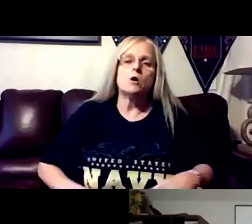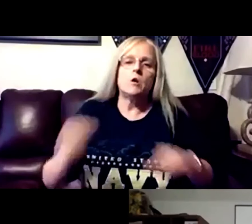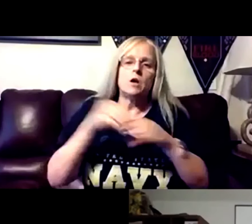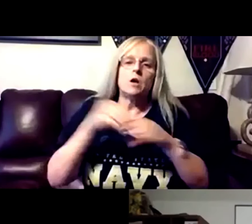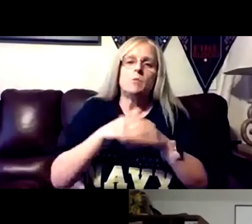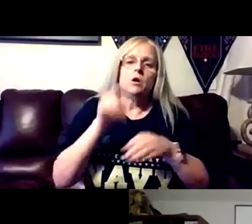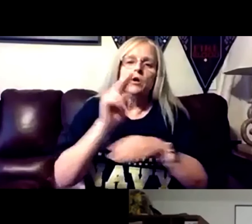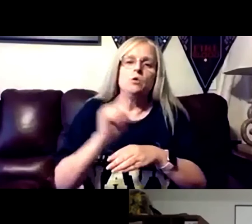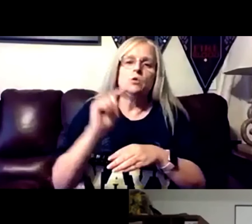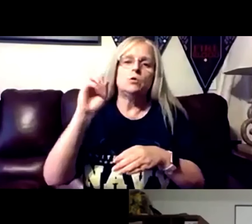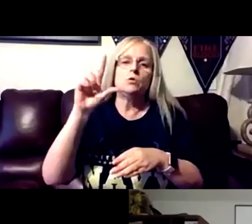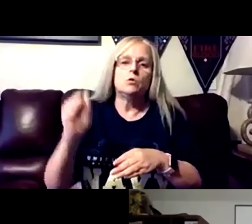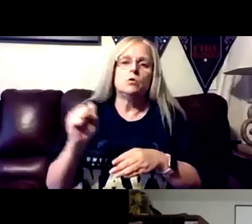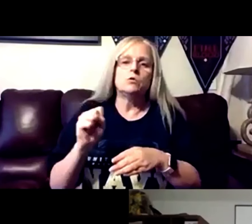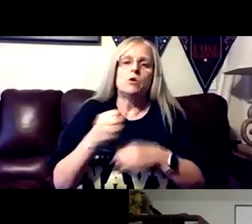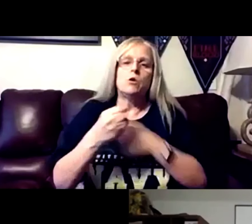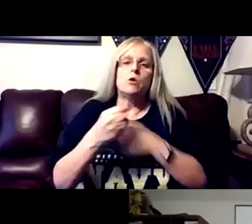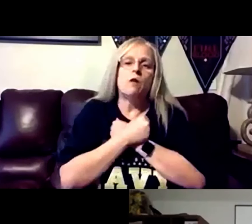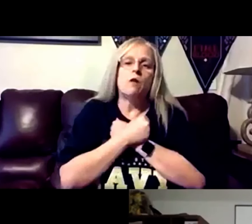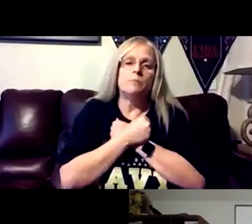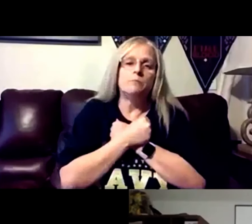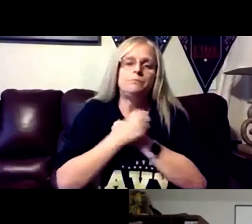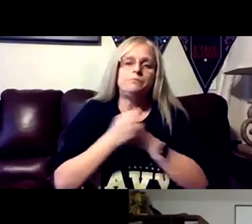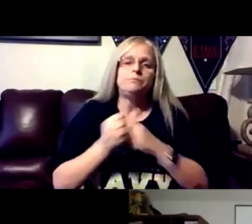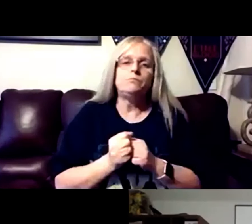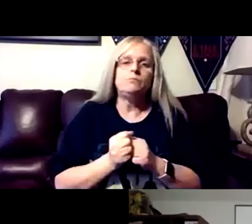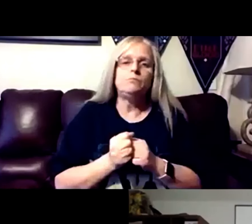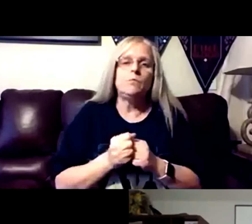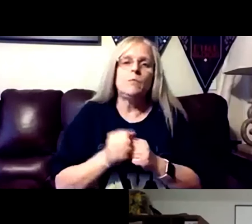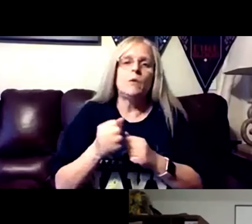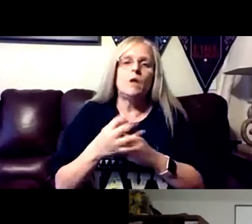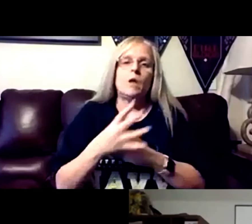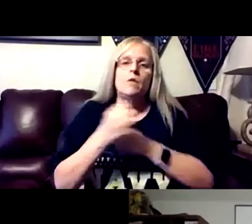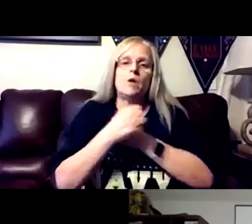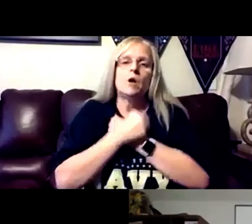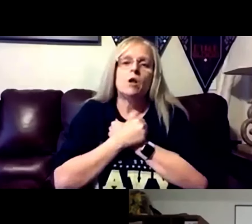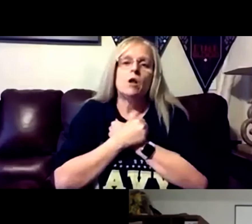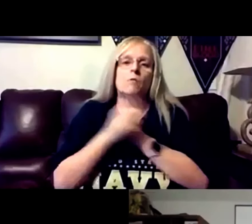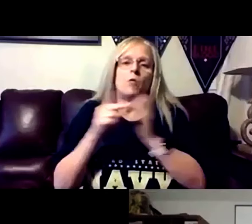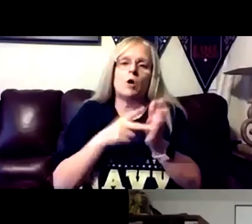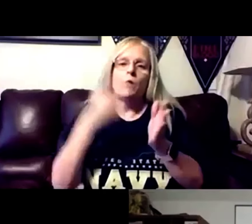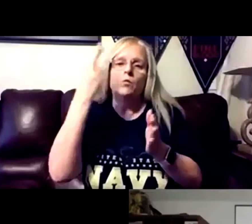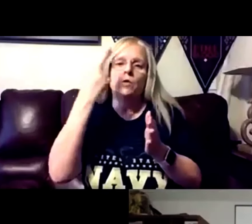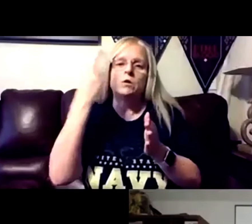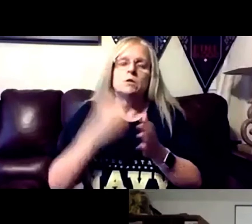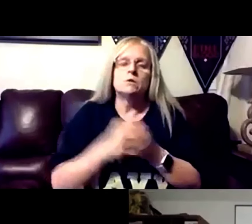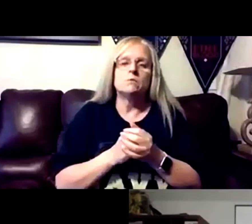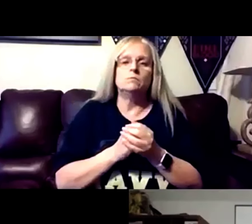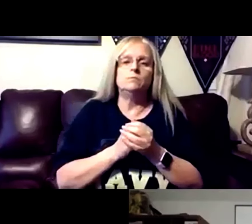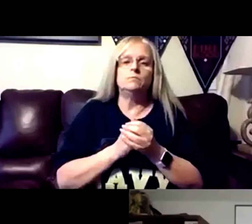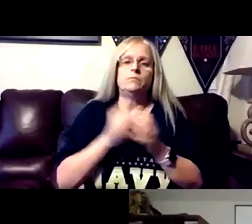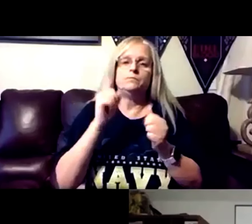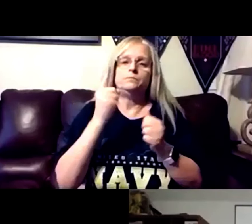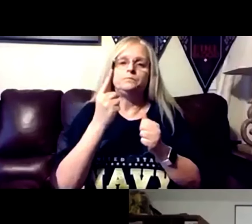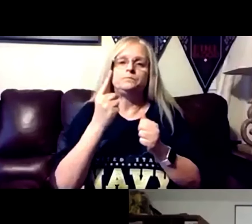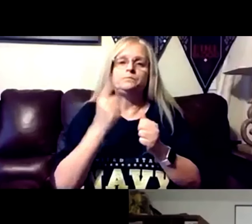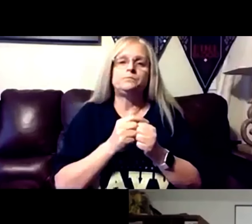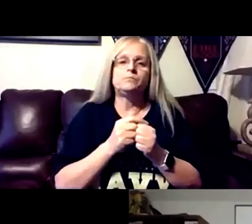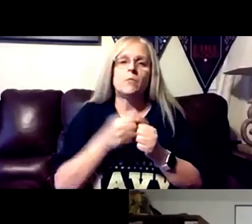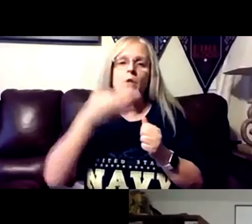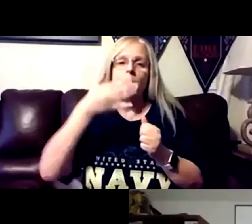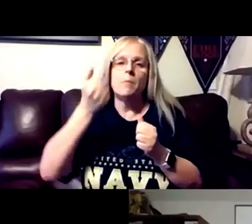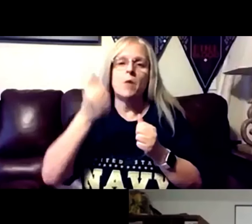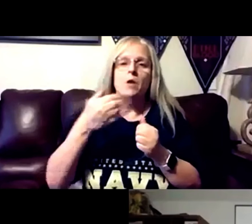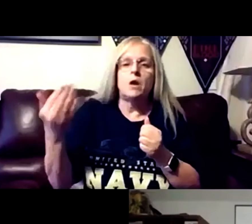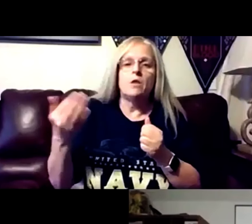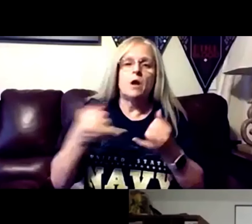use these tools, they are just going to love them. And they're going to love them for a couple of reasons. One, they're better than